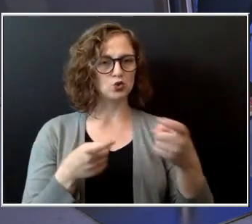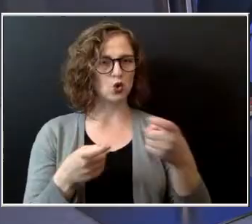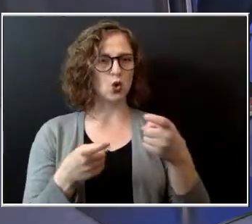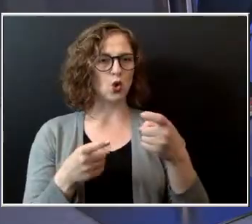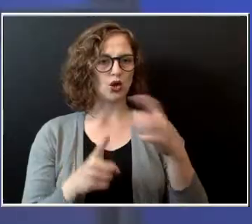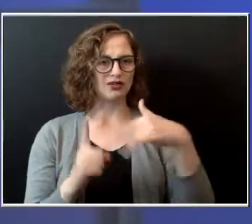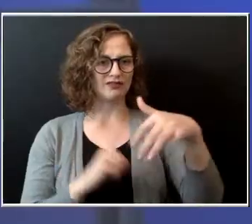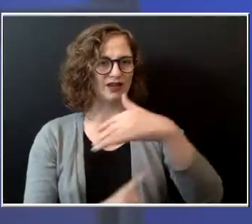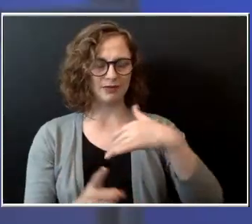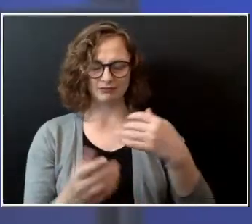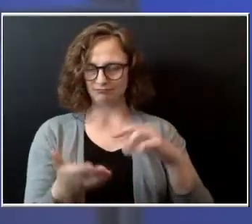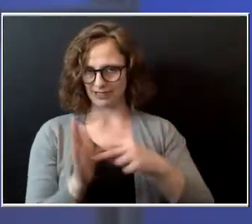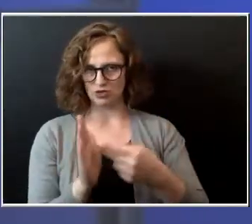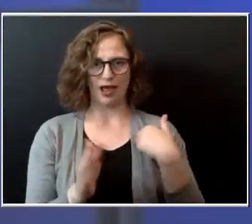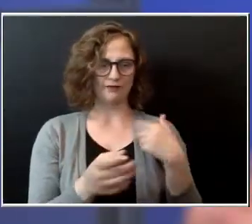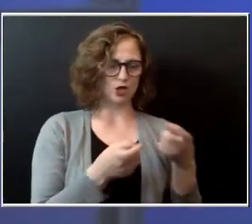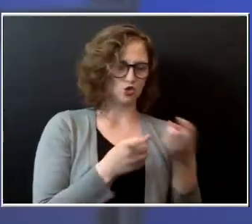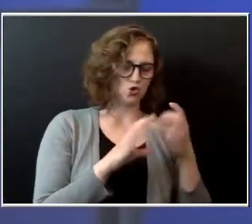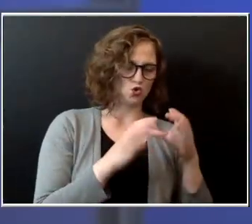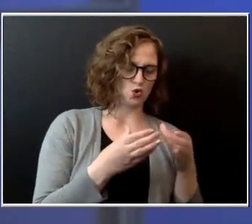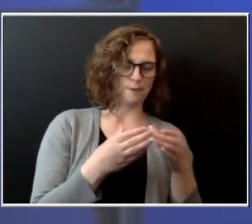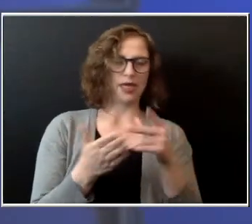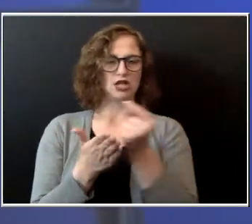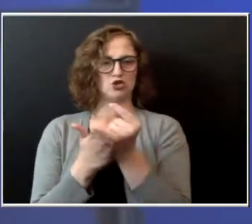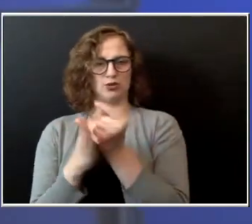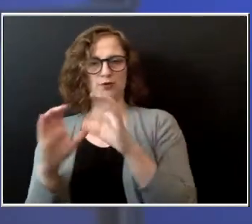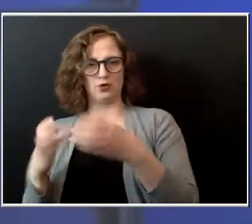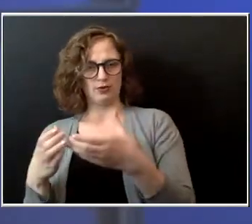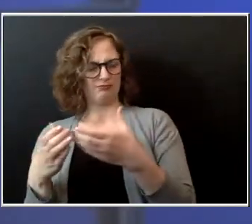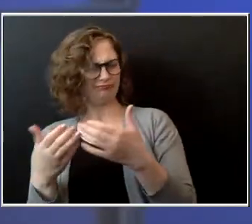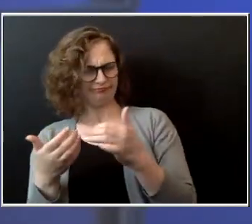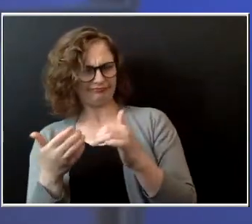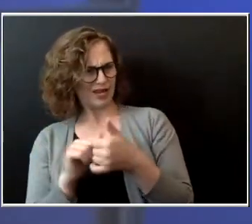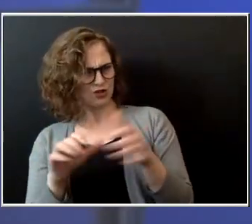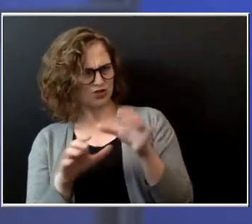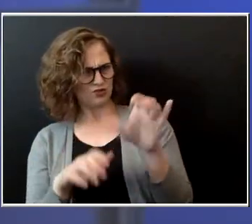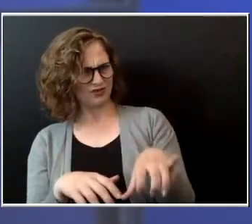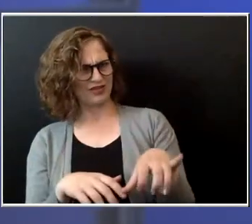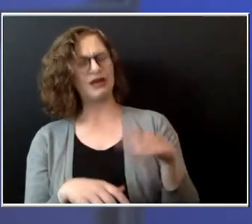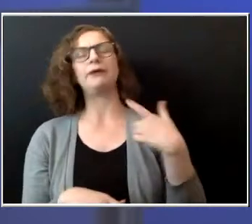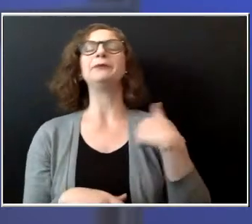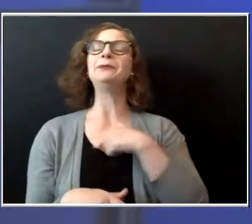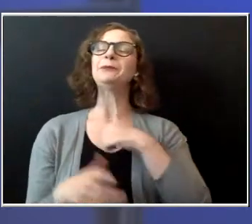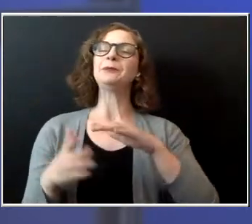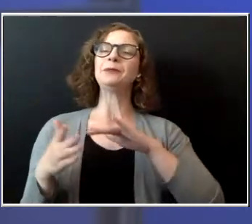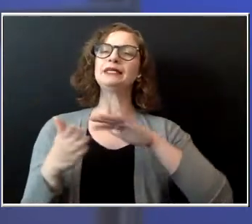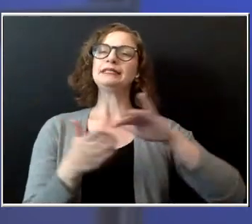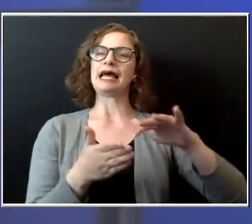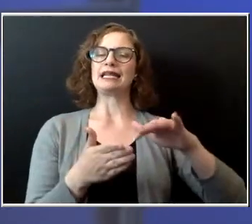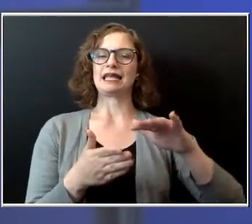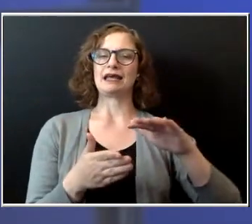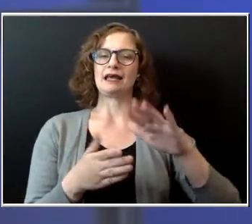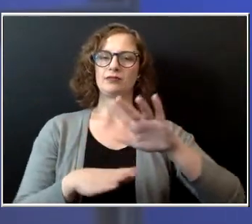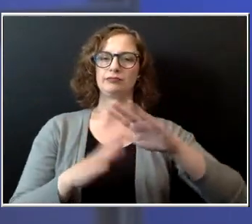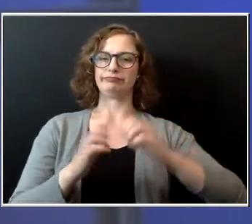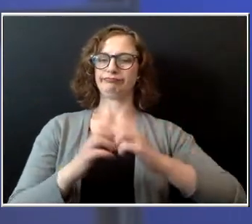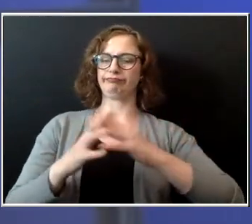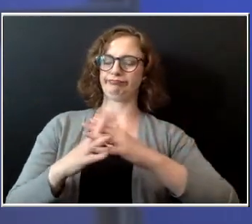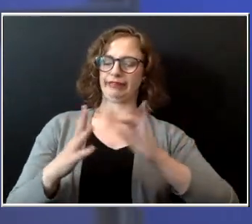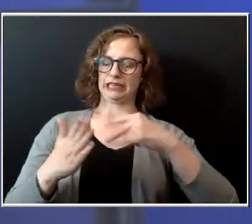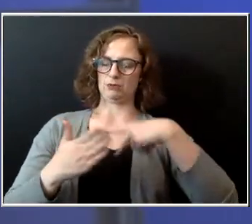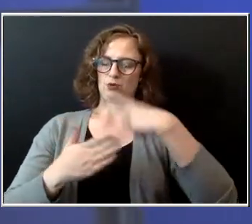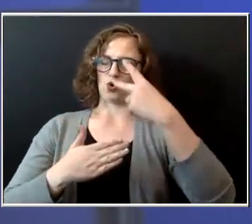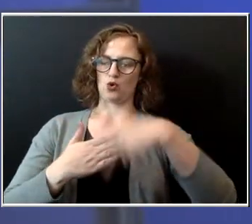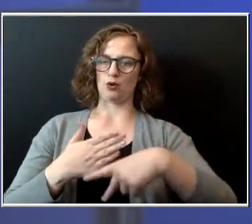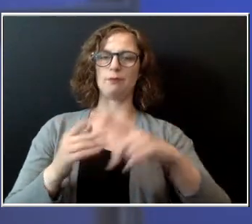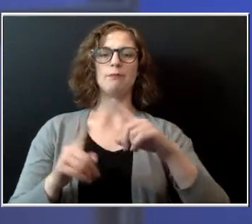so we are studying the implementation of this program, but the scientific question that we're asking is, does it make a difference